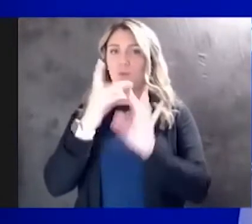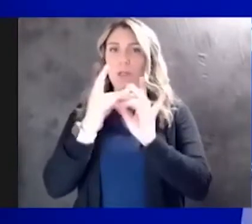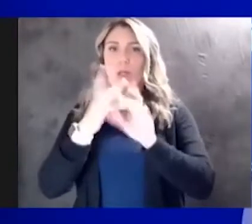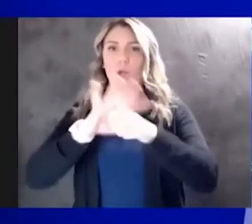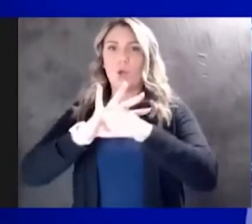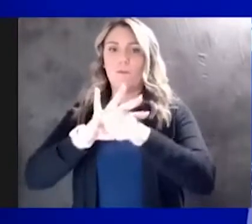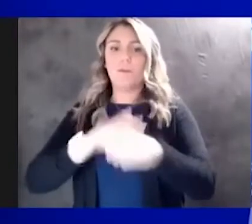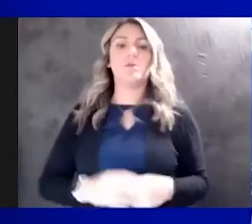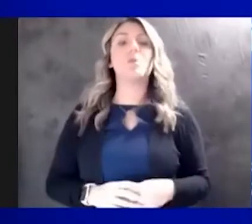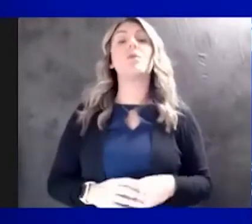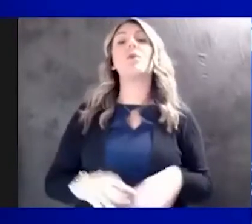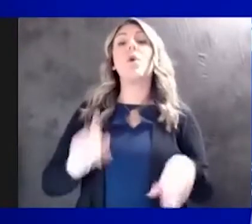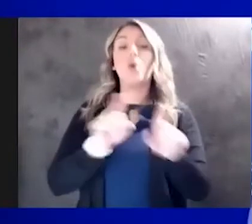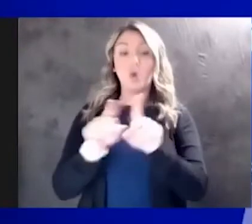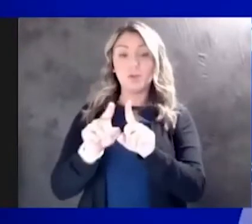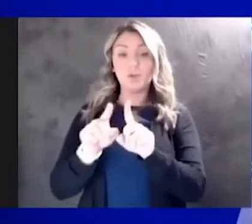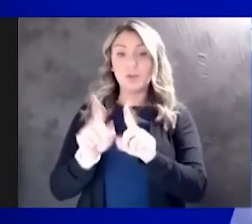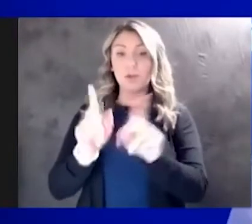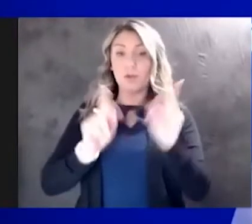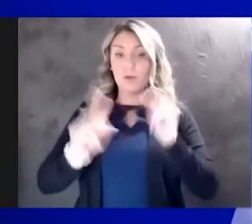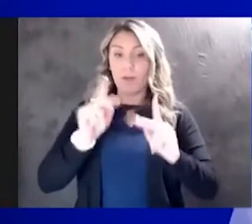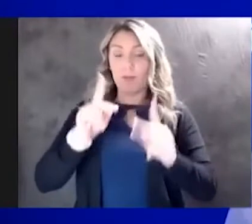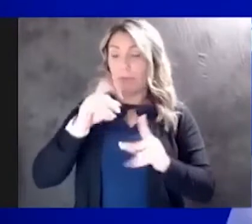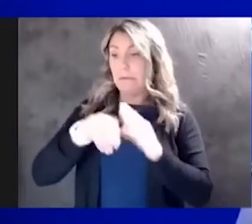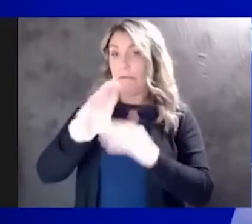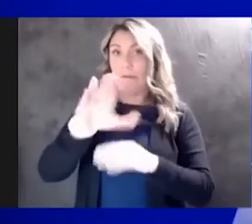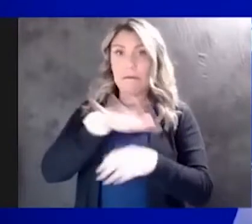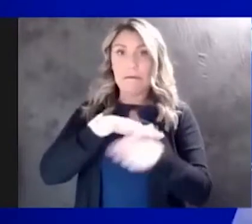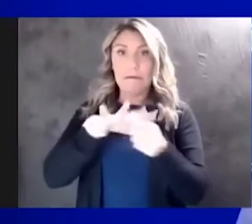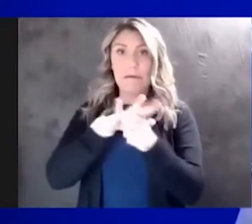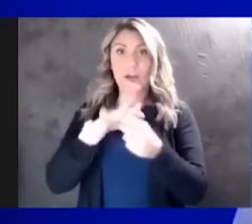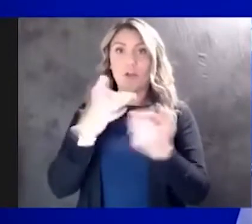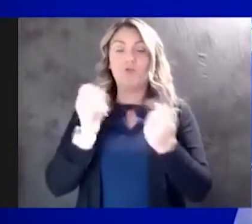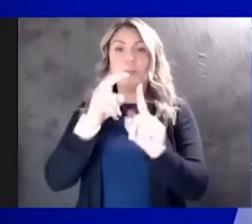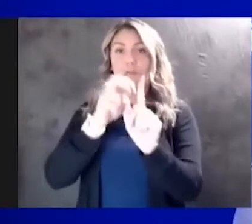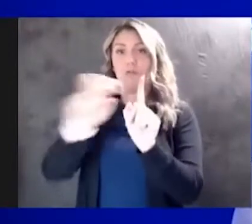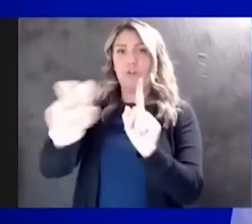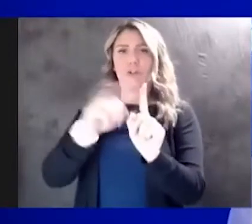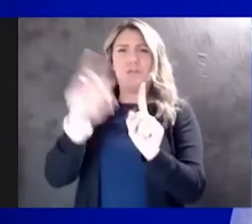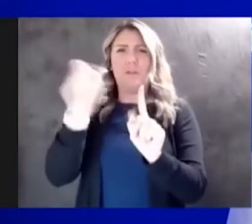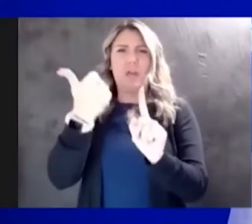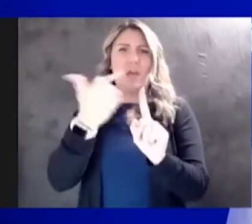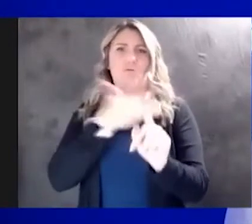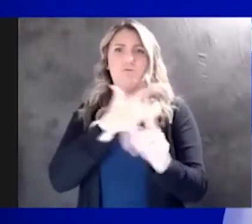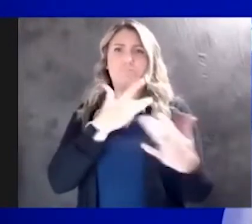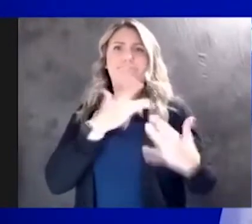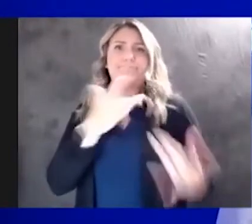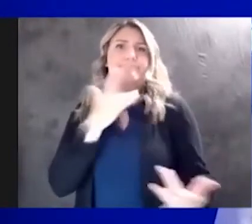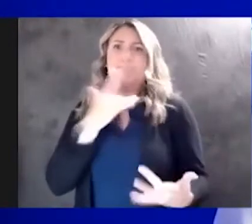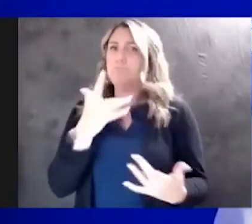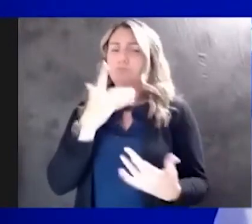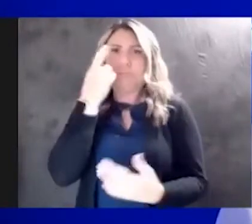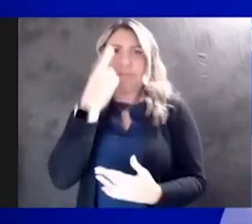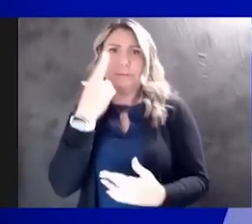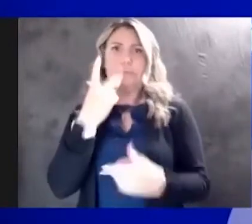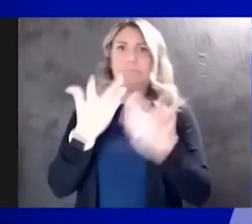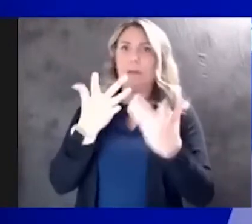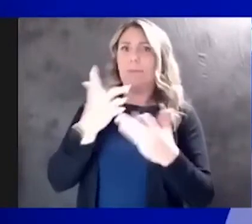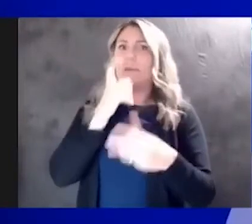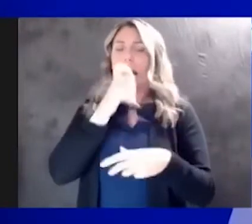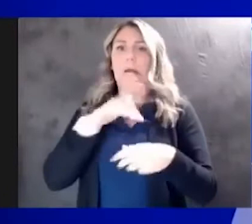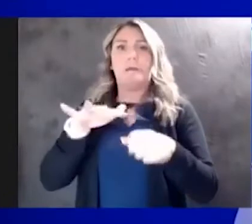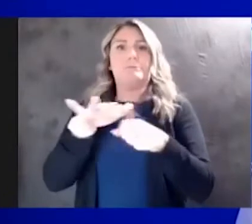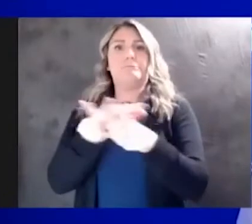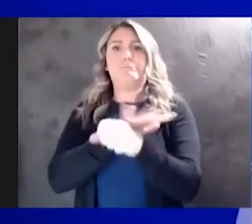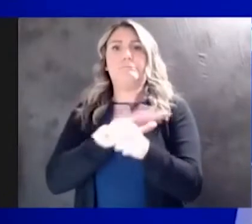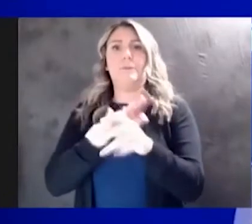people are in that area are also trying to transfer for other typical reasons that they just don't have capacity for that they can normally take care of. But I think as of